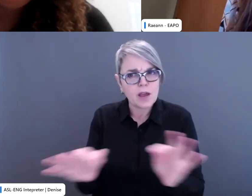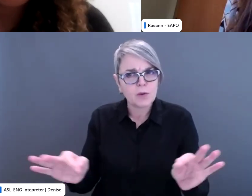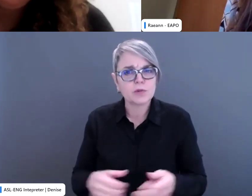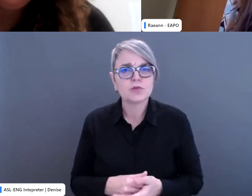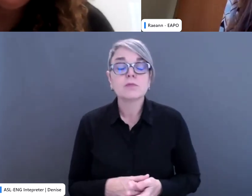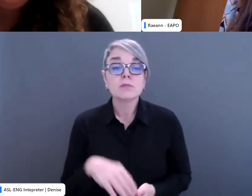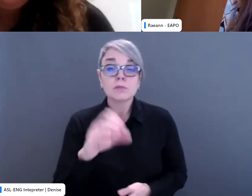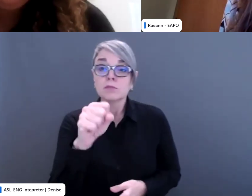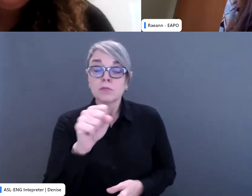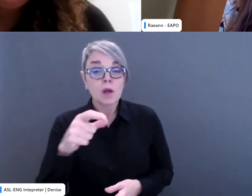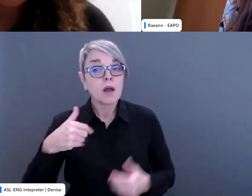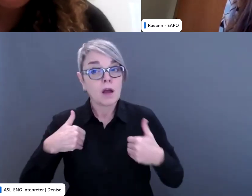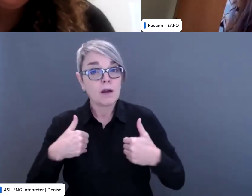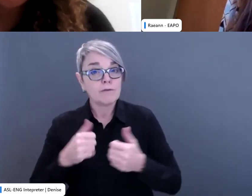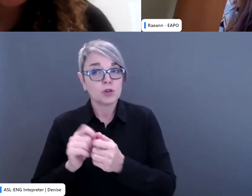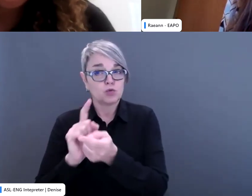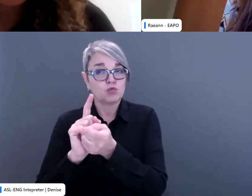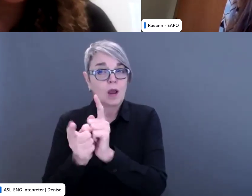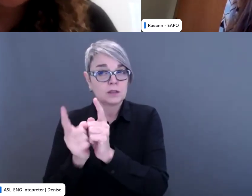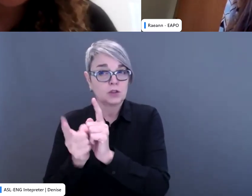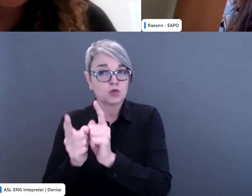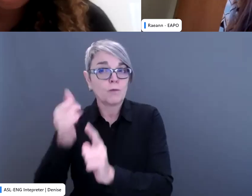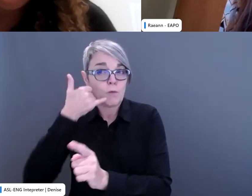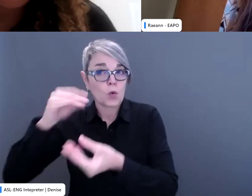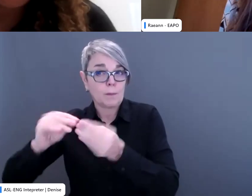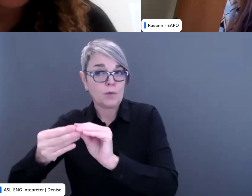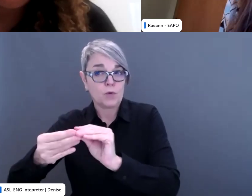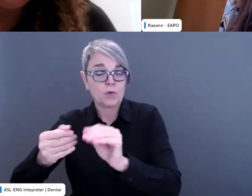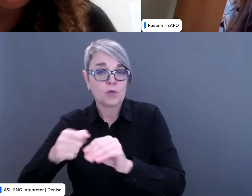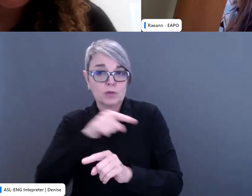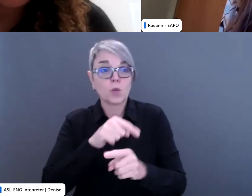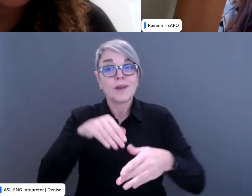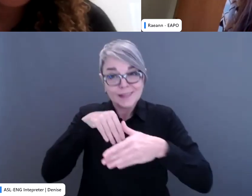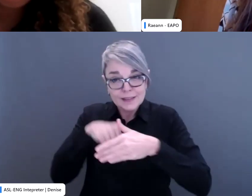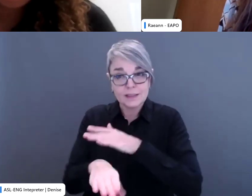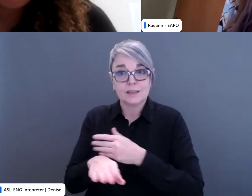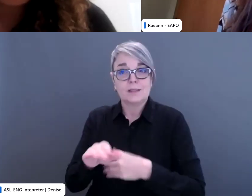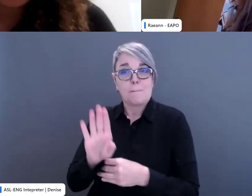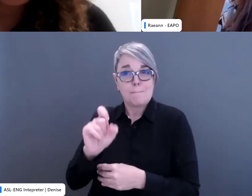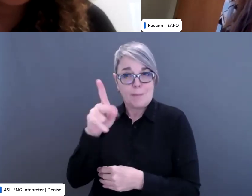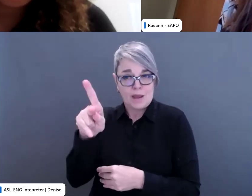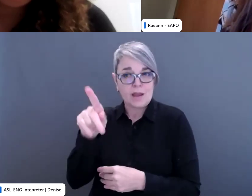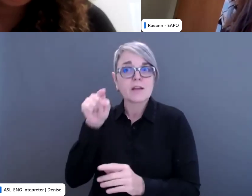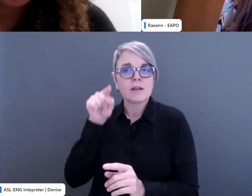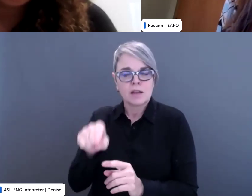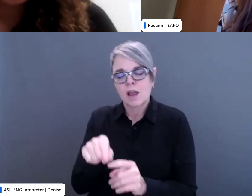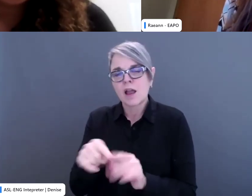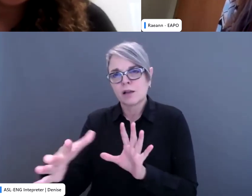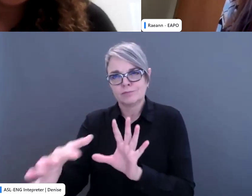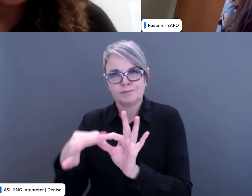can leverage in the branch, as well as um, if you're calling